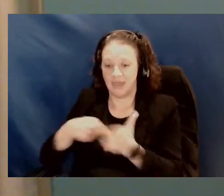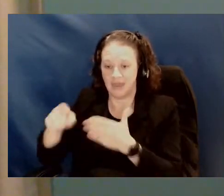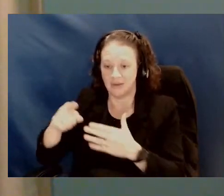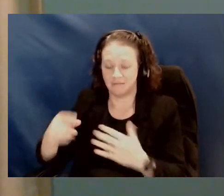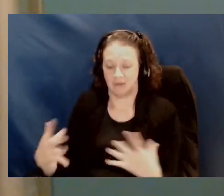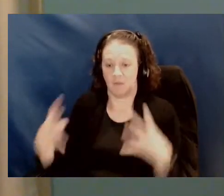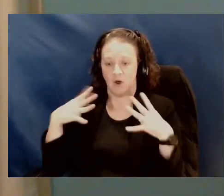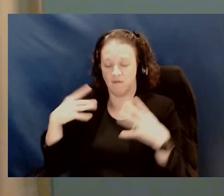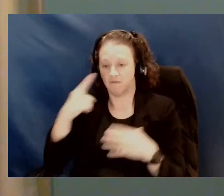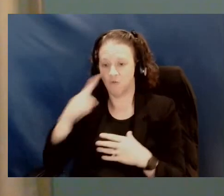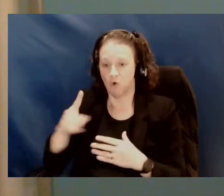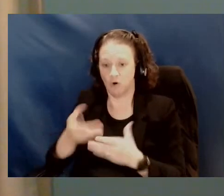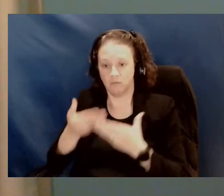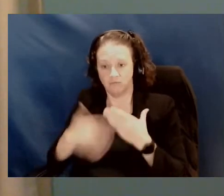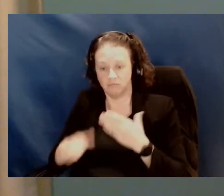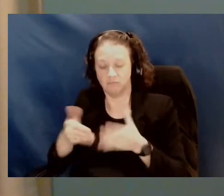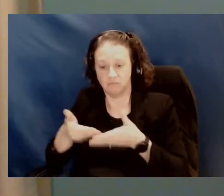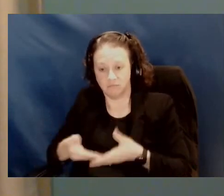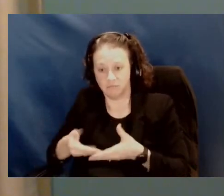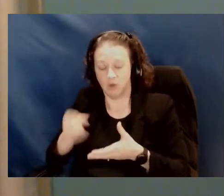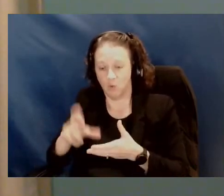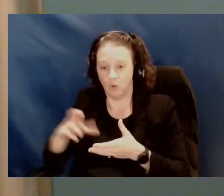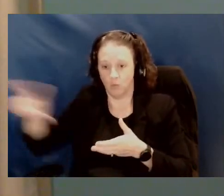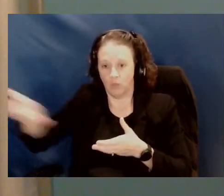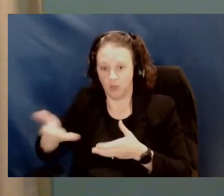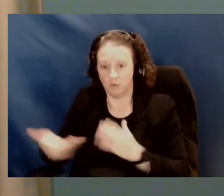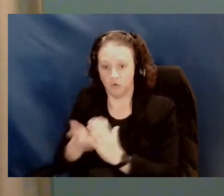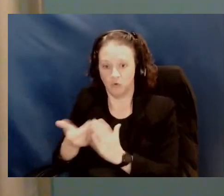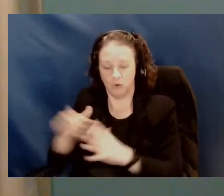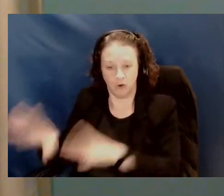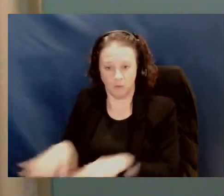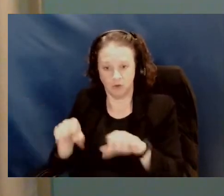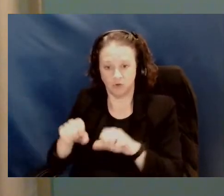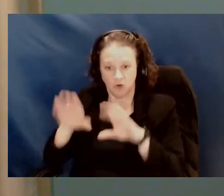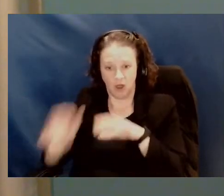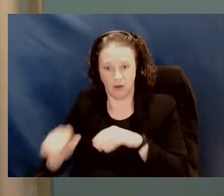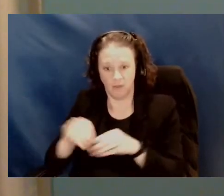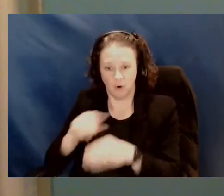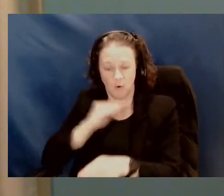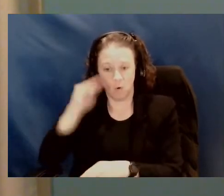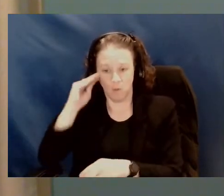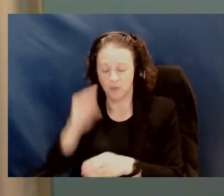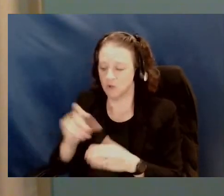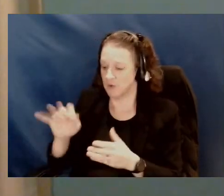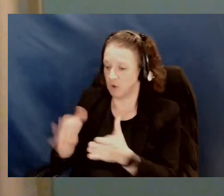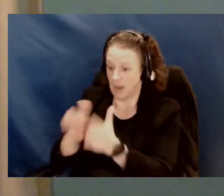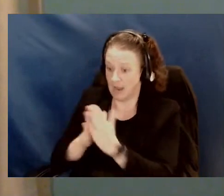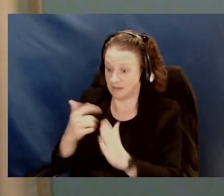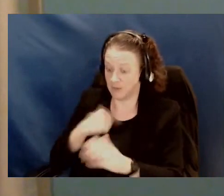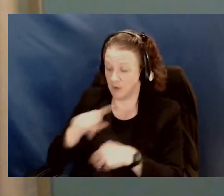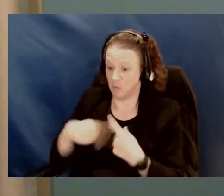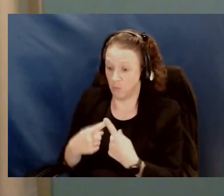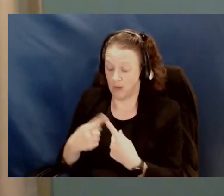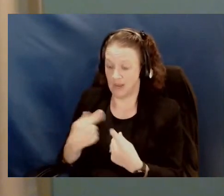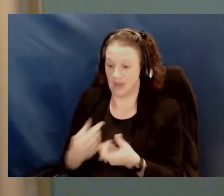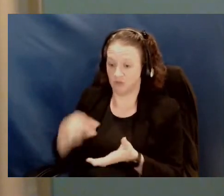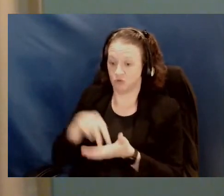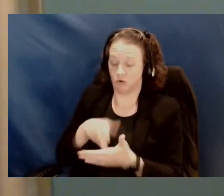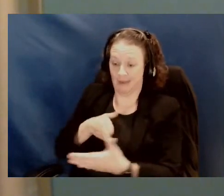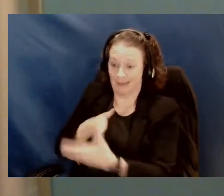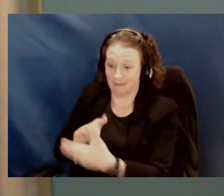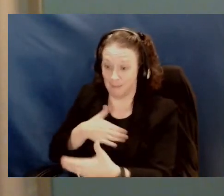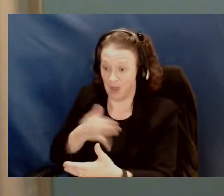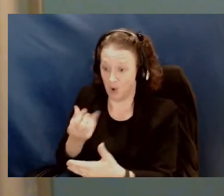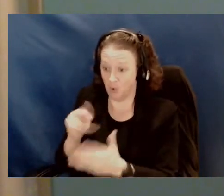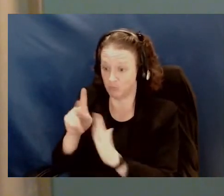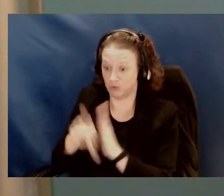a say in the safety and functionality of their workplace. So if you're going to ask me for a time when I stood against my own principles, you won't find one, because